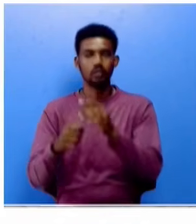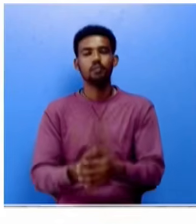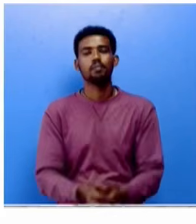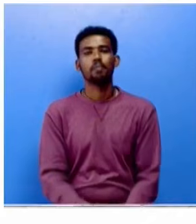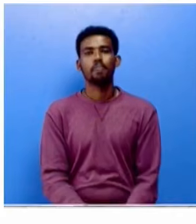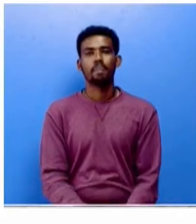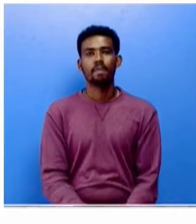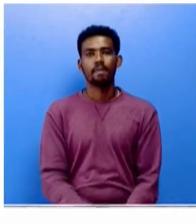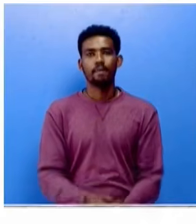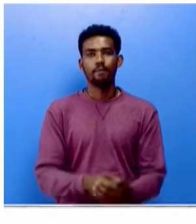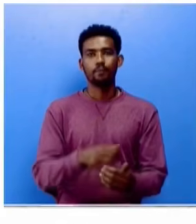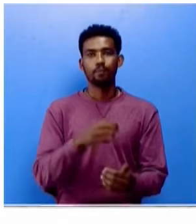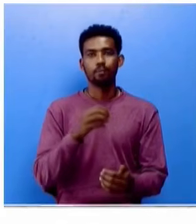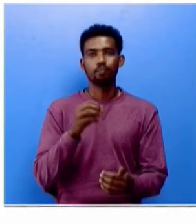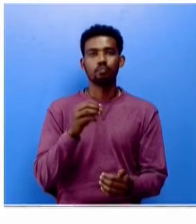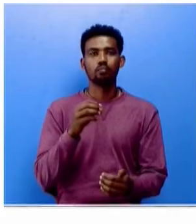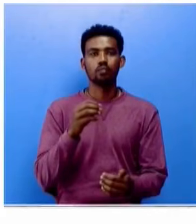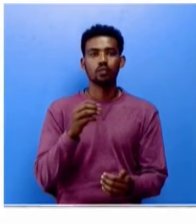Ought to